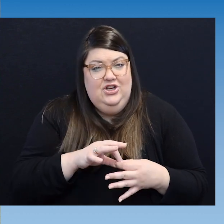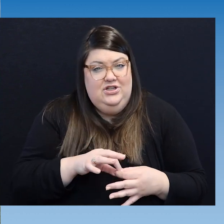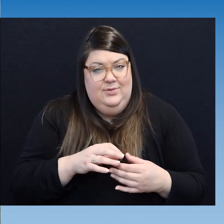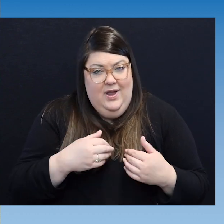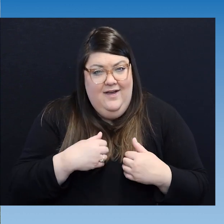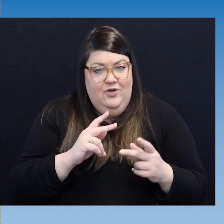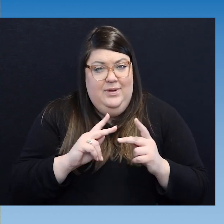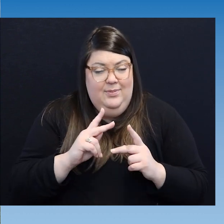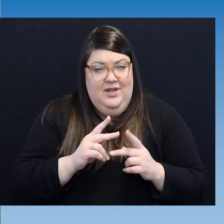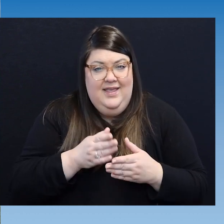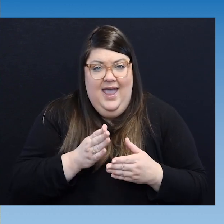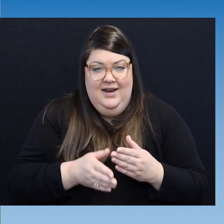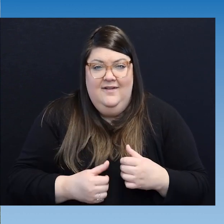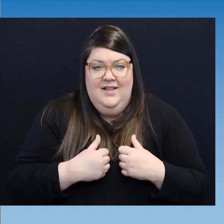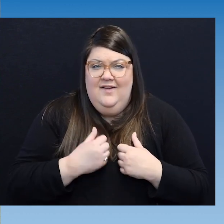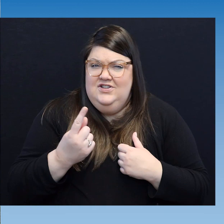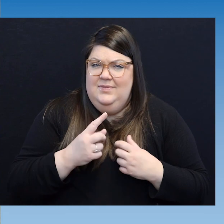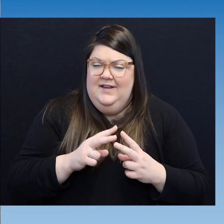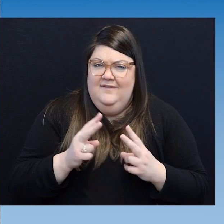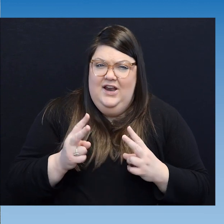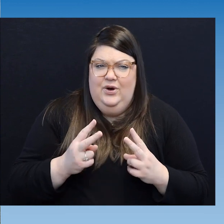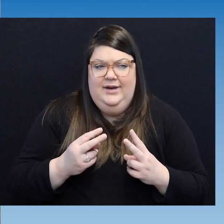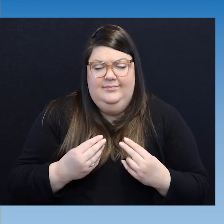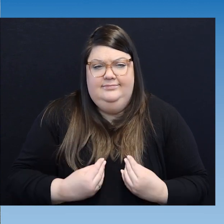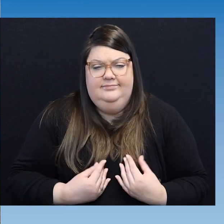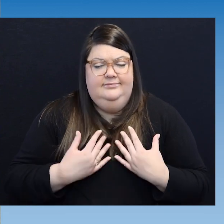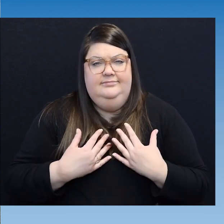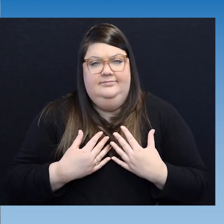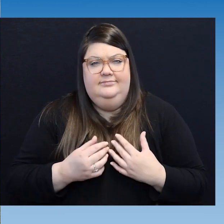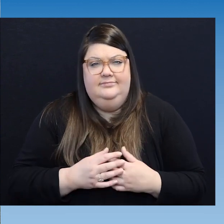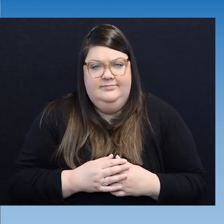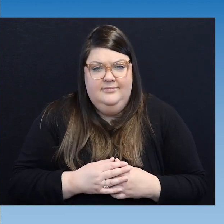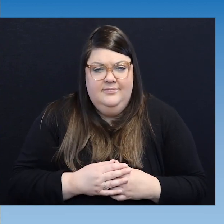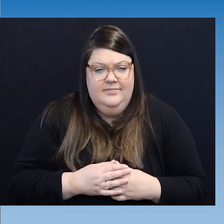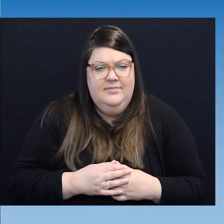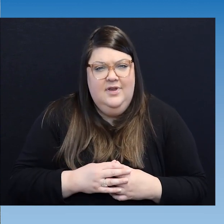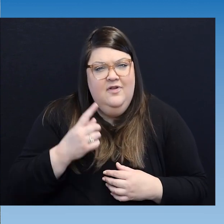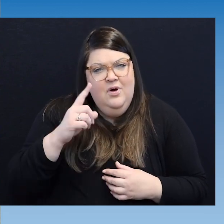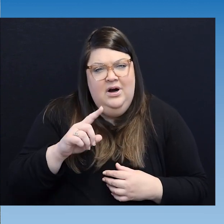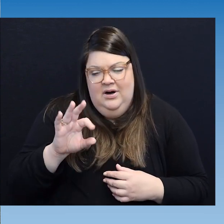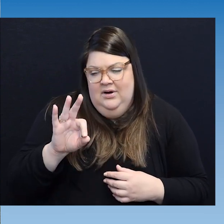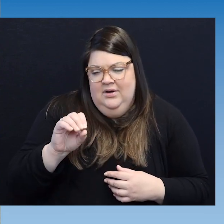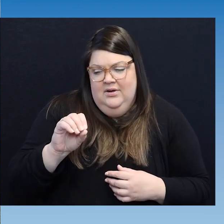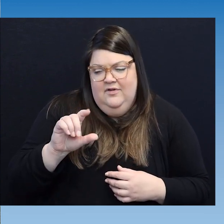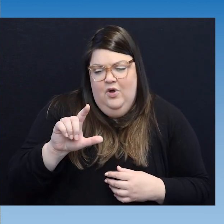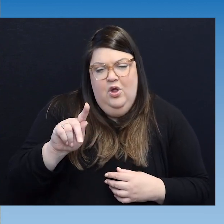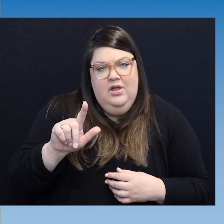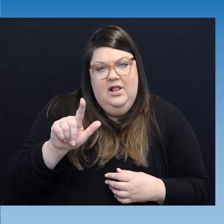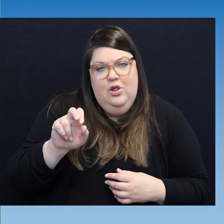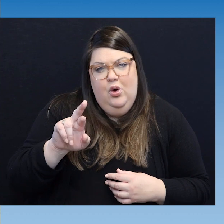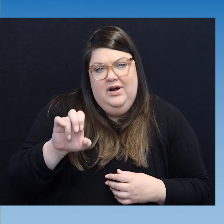people at end of life, there is something that's very resonant for the folklorist and ethnographer, not